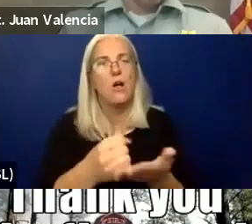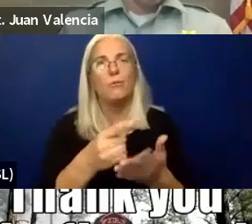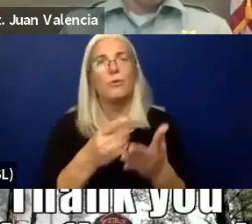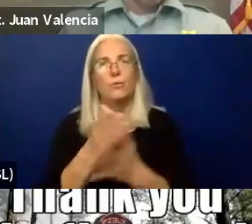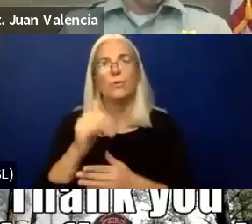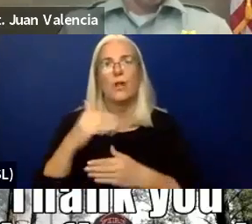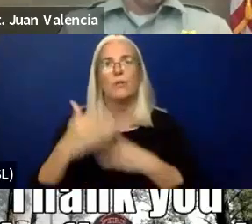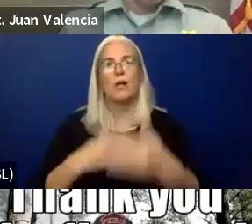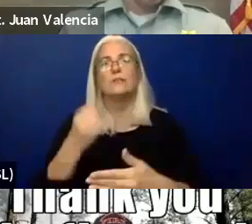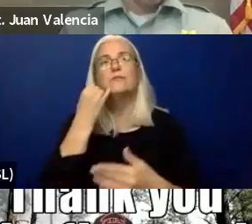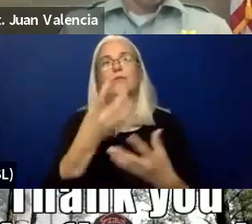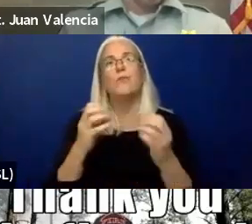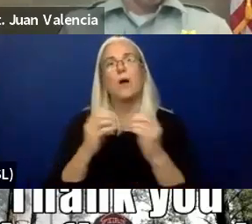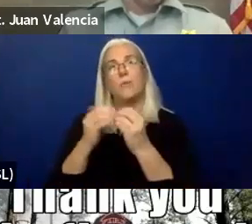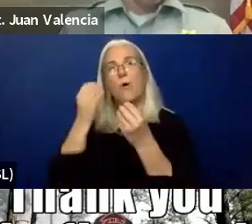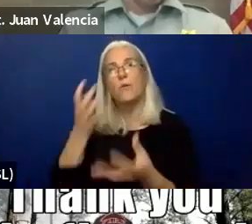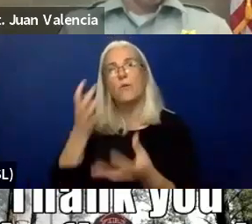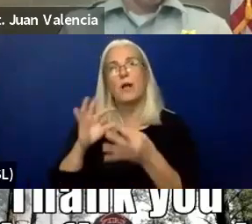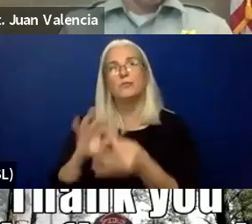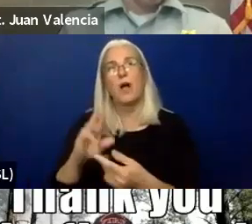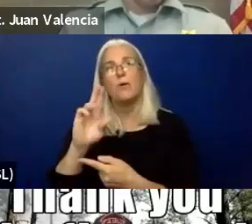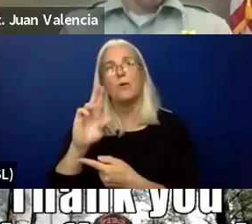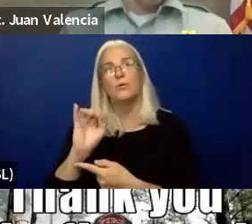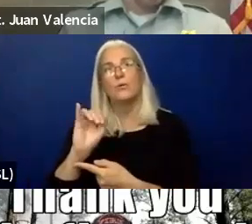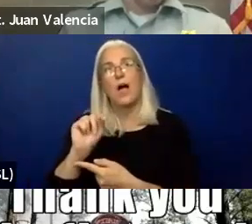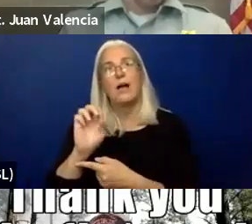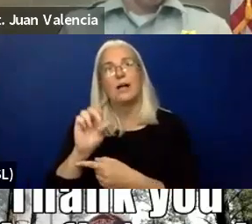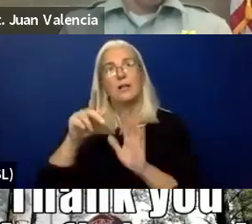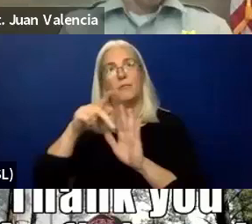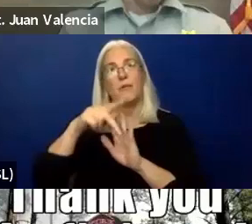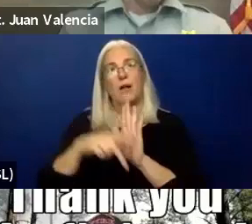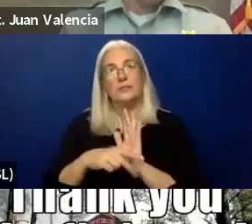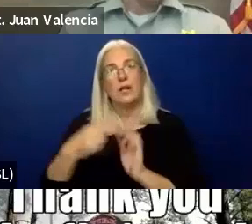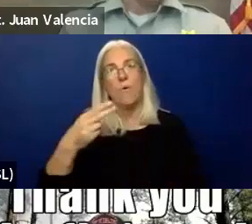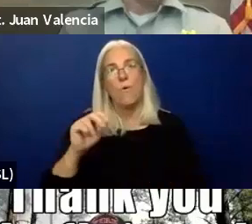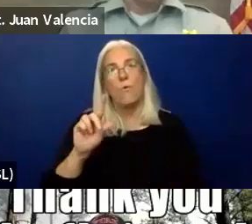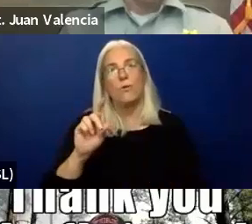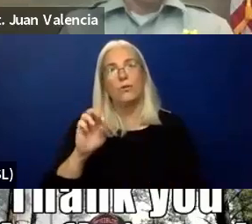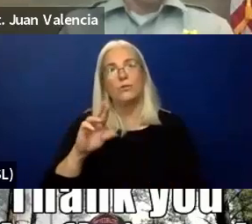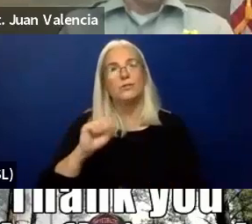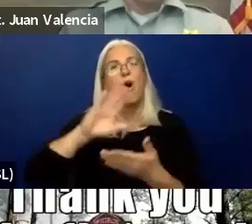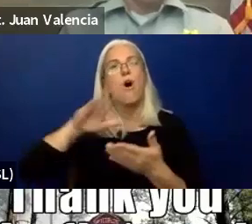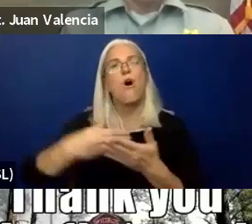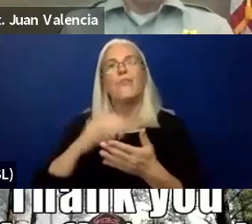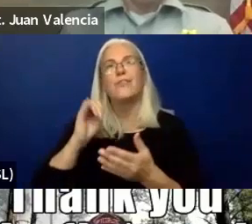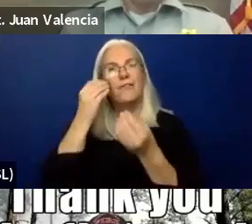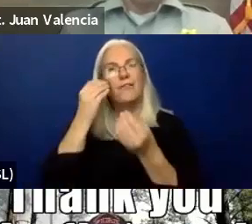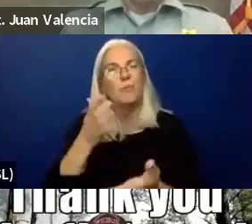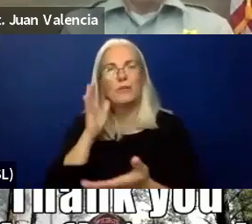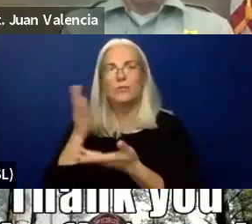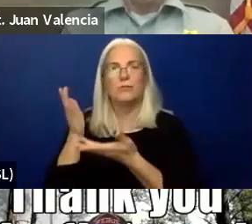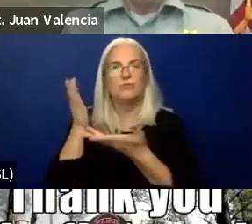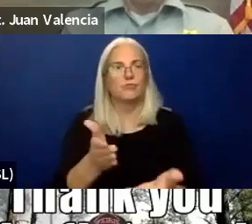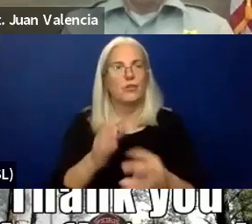United policyholders and the great job and information that they bring to this discussion. Government agencies